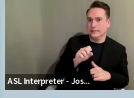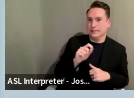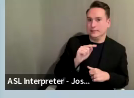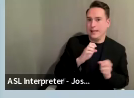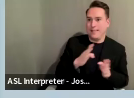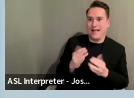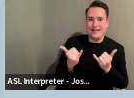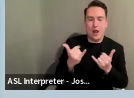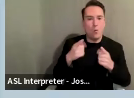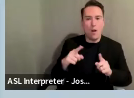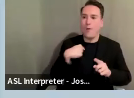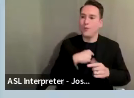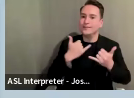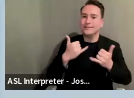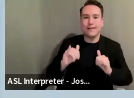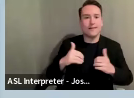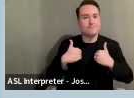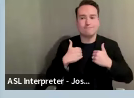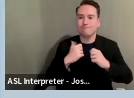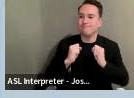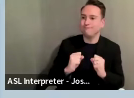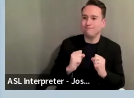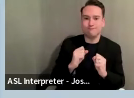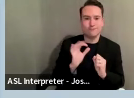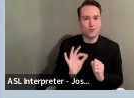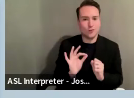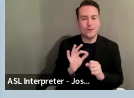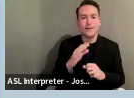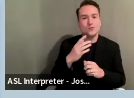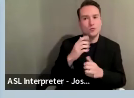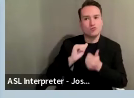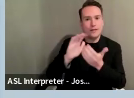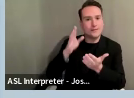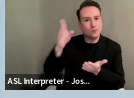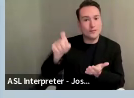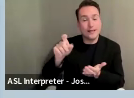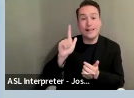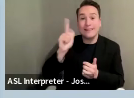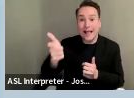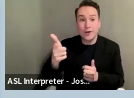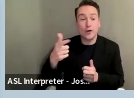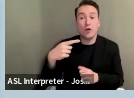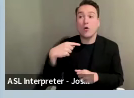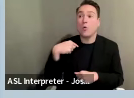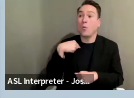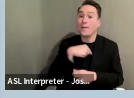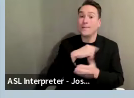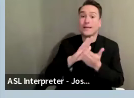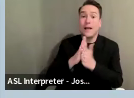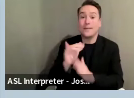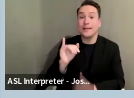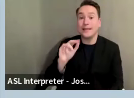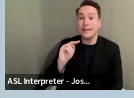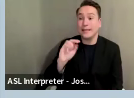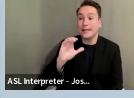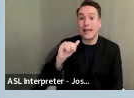and feeling good to address future needs. If we wait until we're incapacitated, that would be the time when we need some